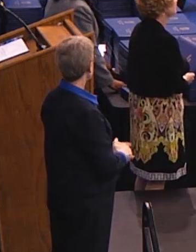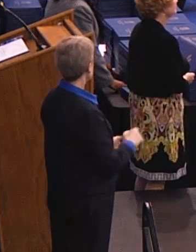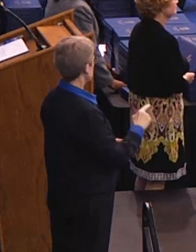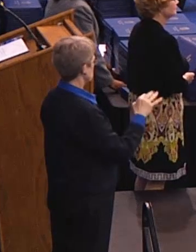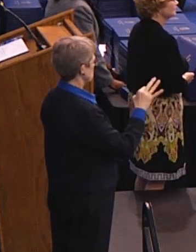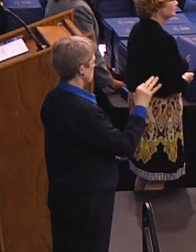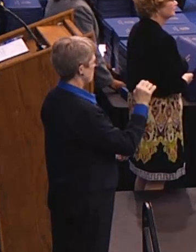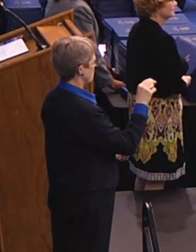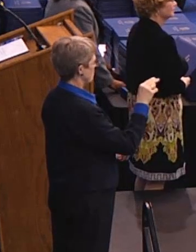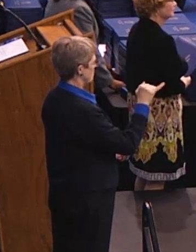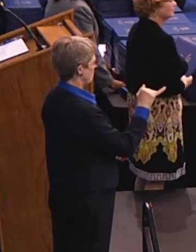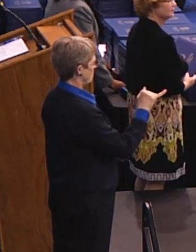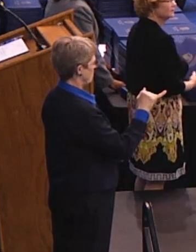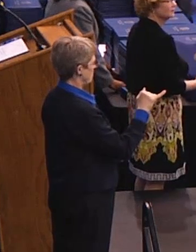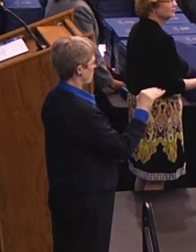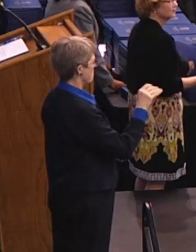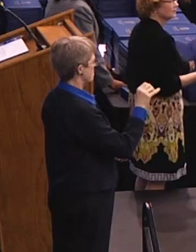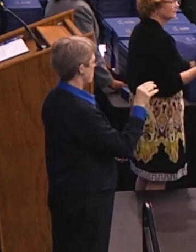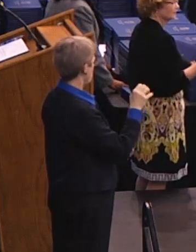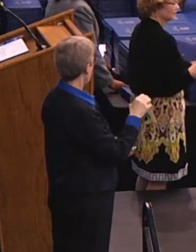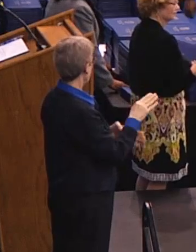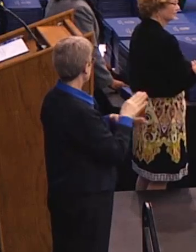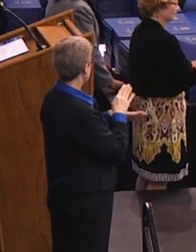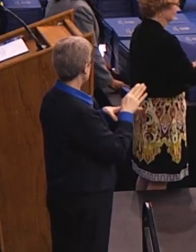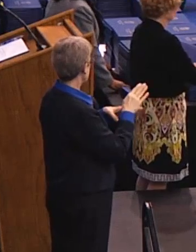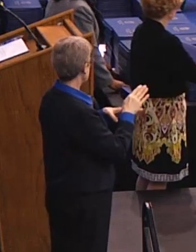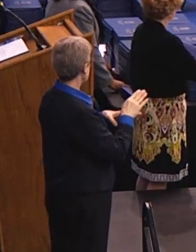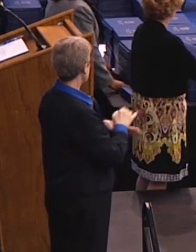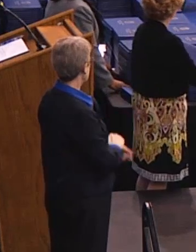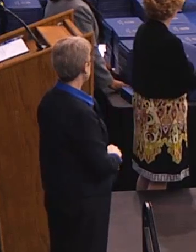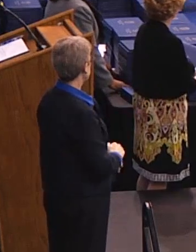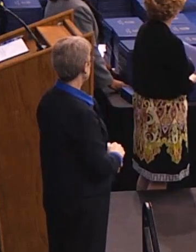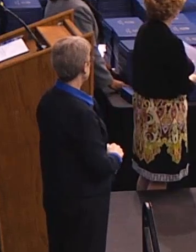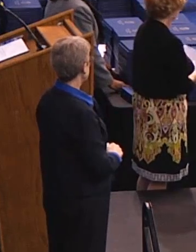Tiffany Rochelle Bone, Business.